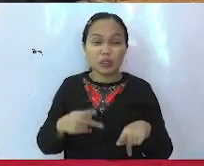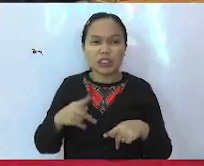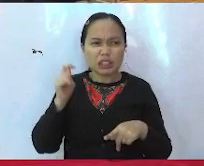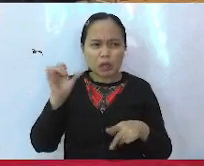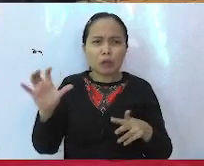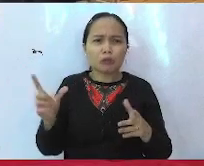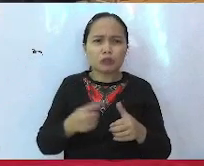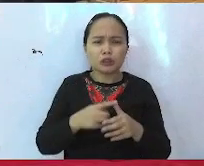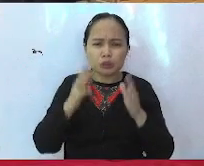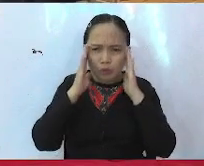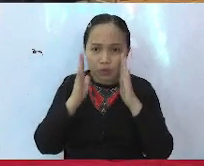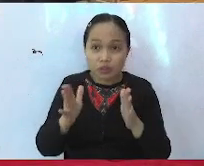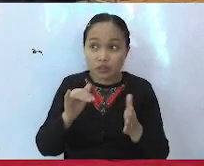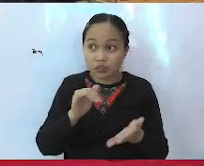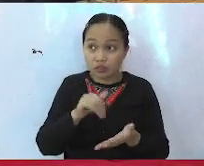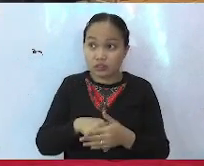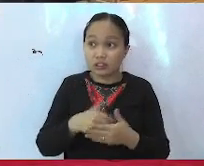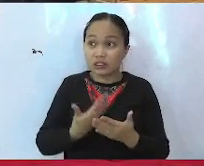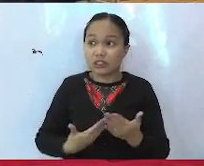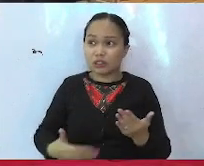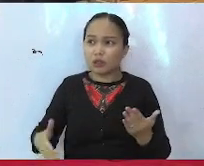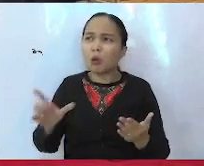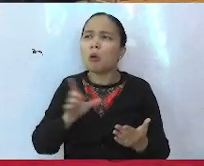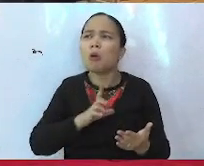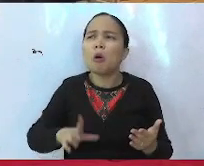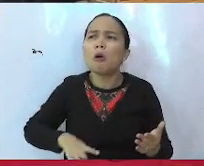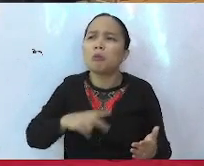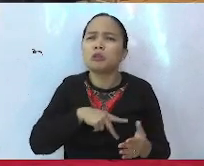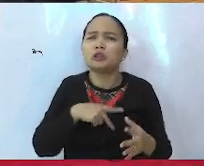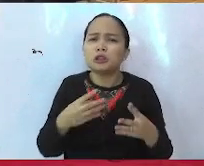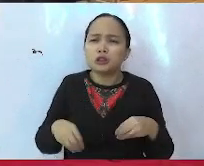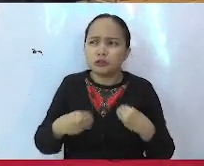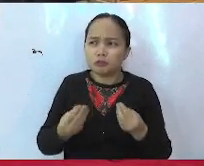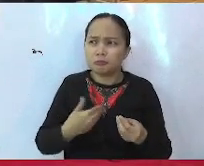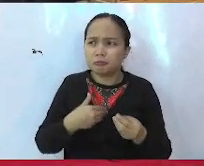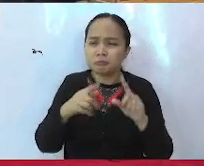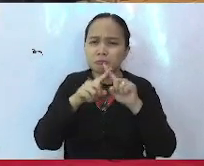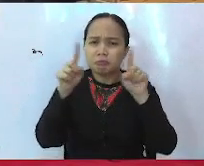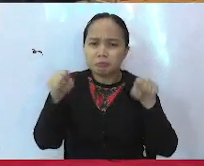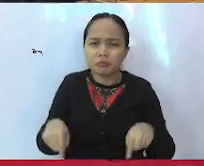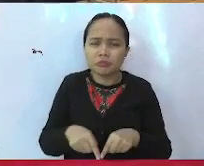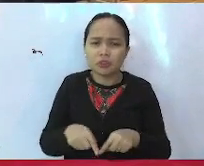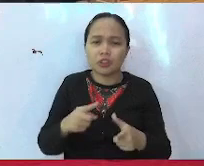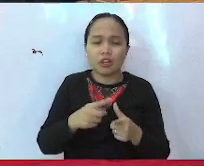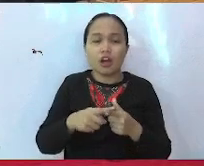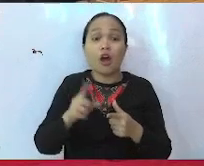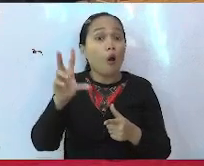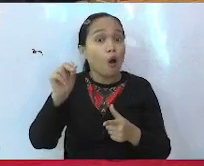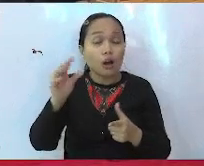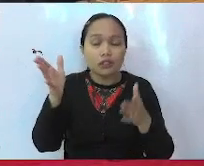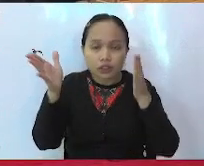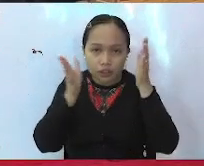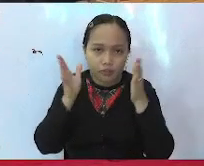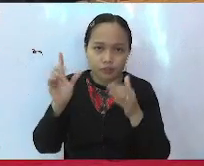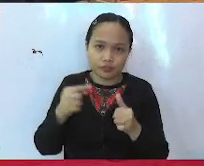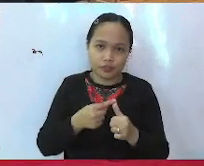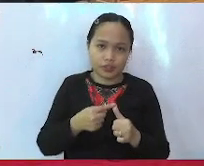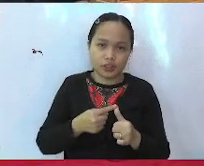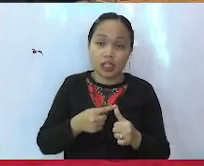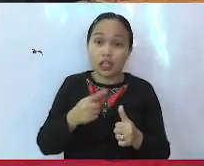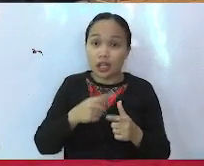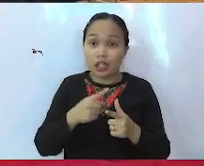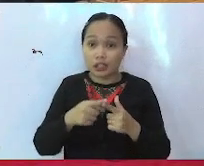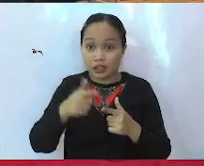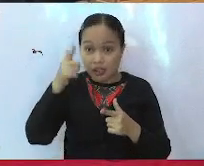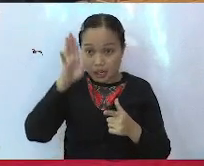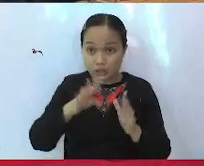this first. Mm. Lord, give me this and I will serve. No, serve first and he will let you know if you need this. You know, that's